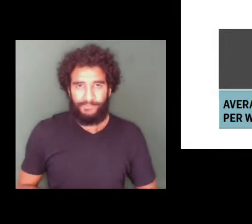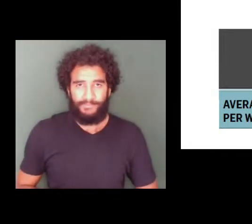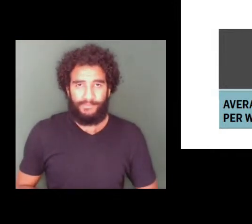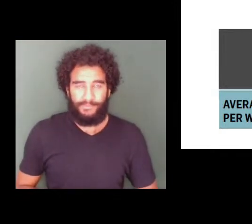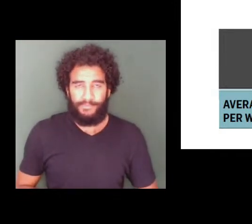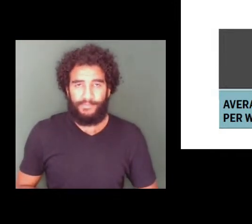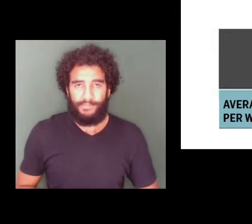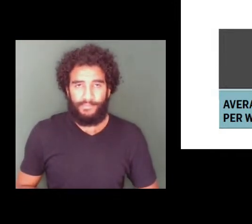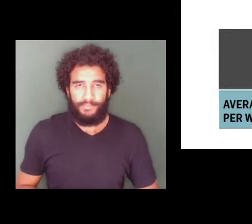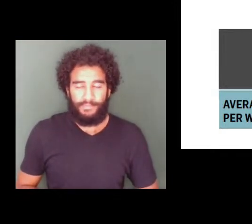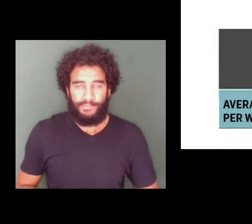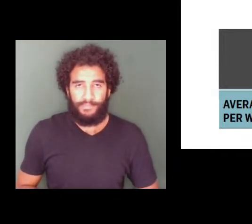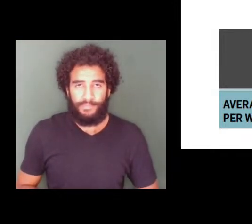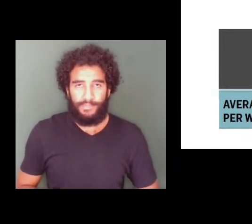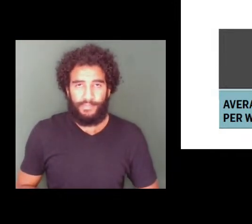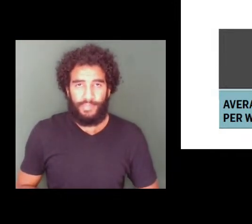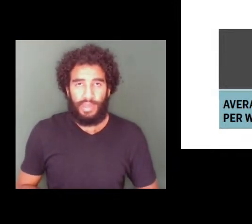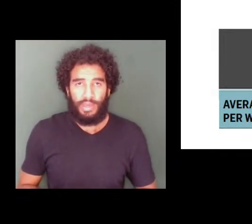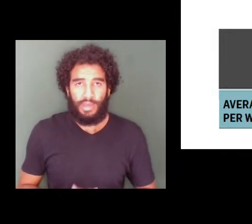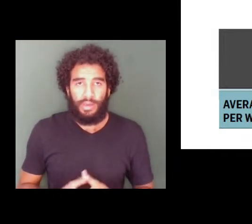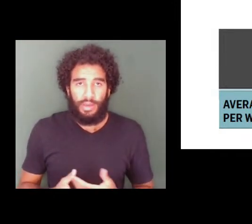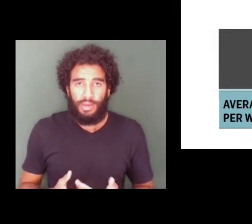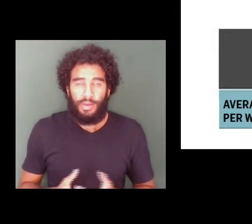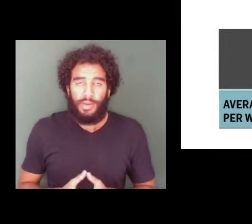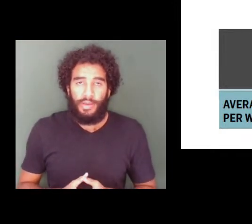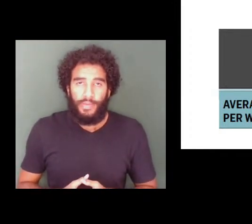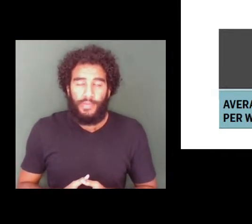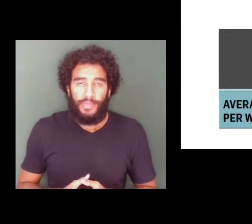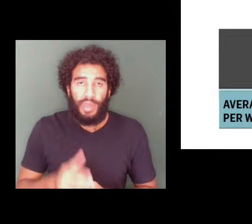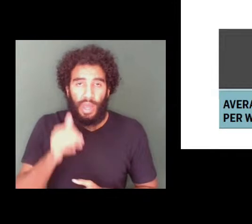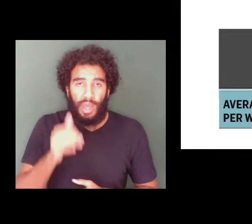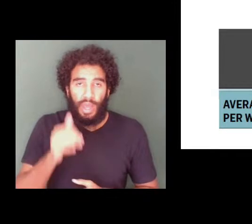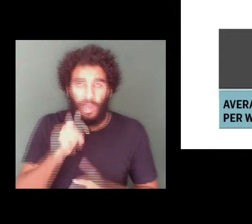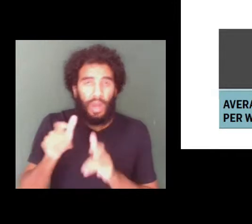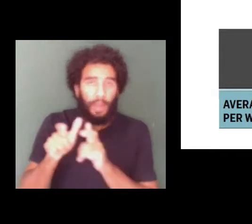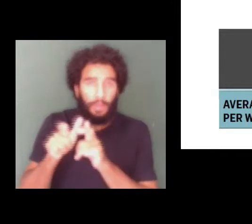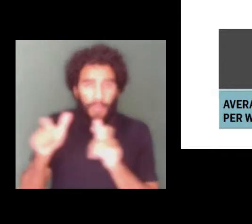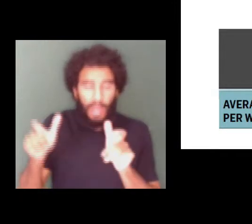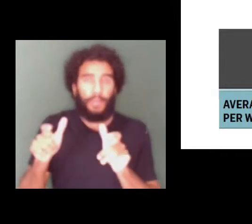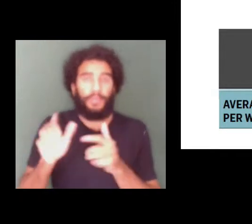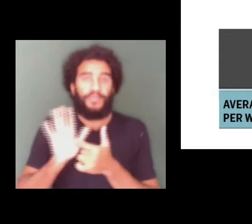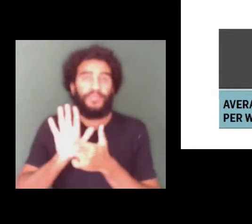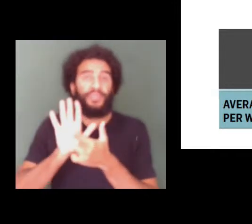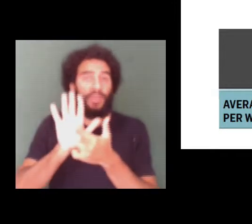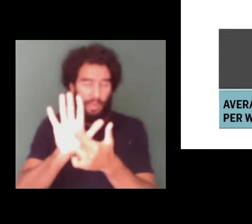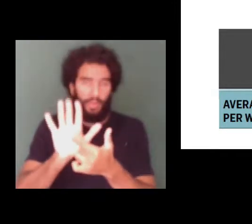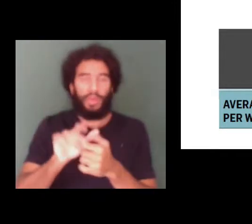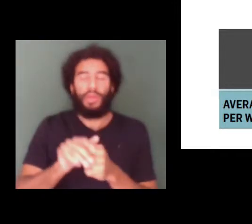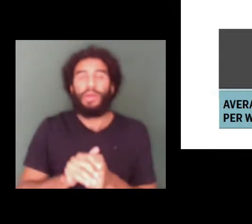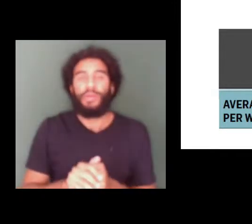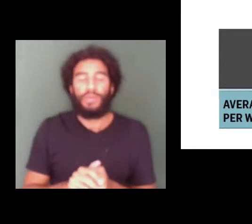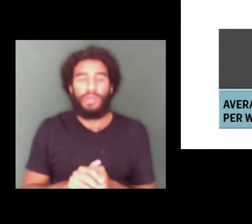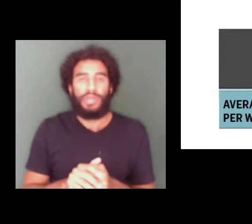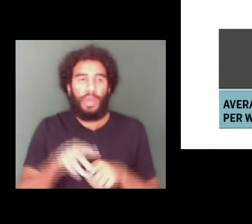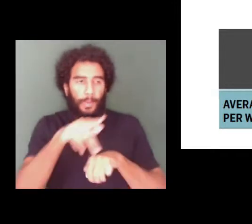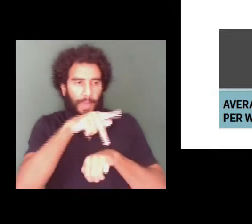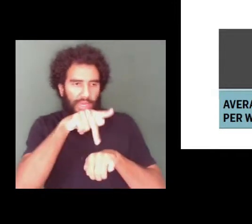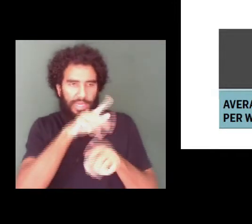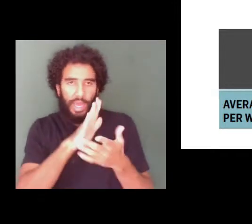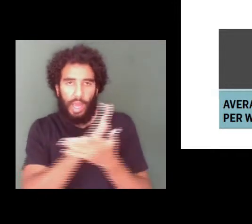high. China, Vietnam, United Kingdom, all showing more than 80% of mothers saying that they're being exposed to this kind of